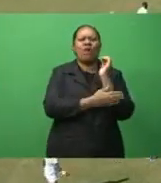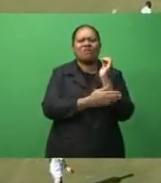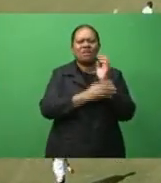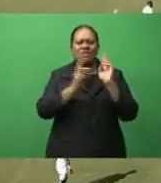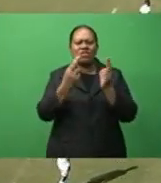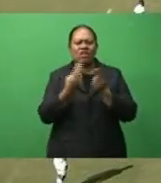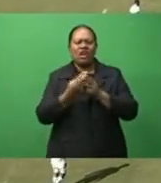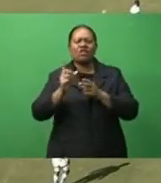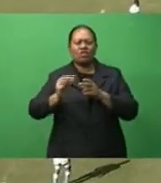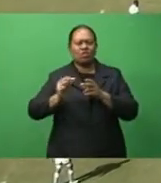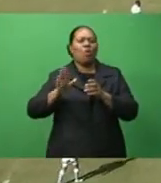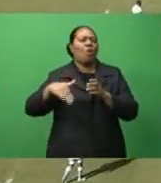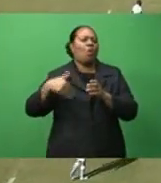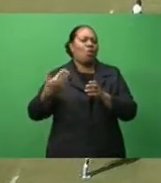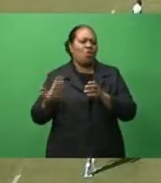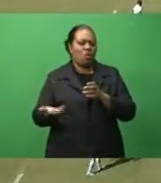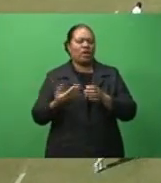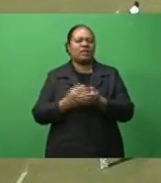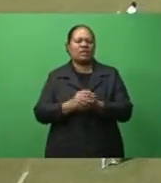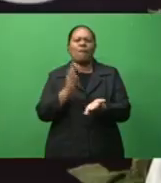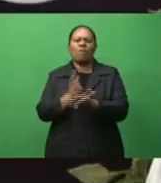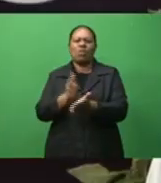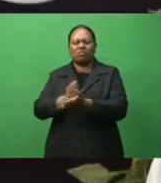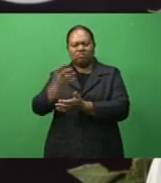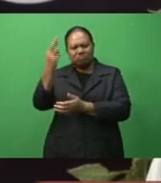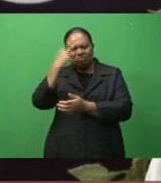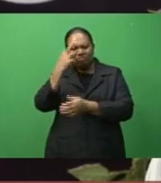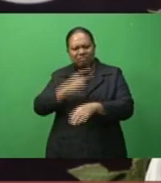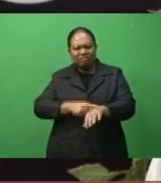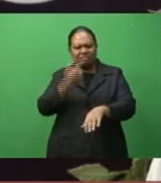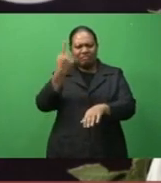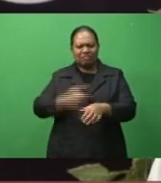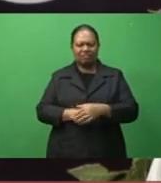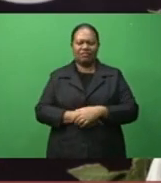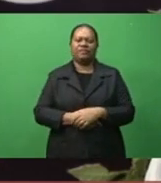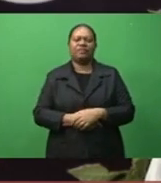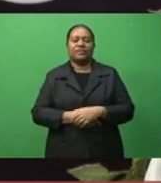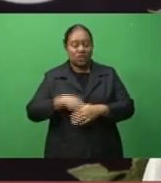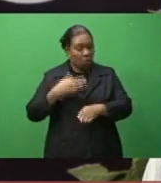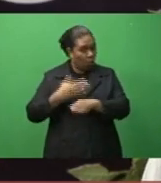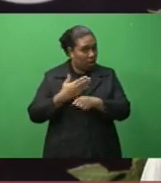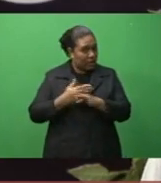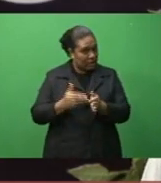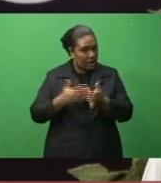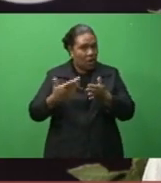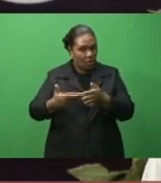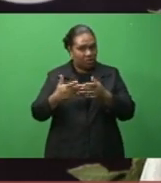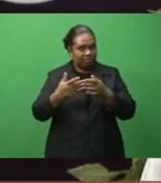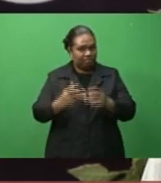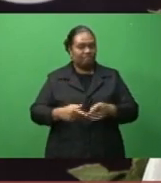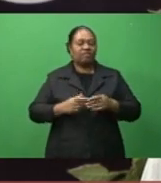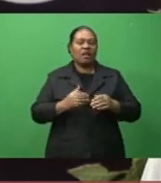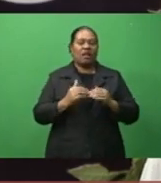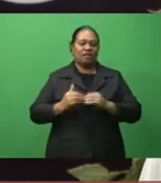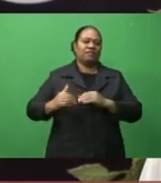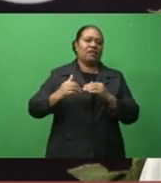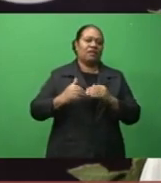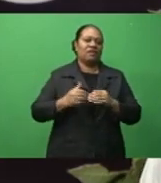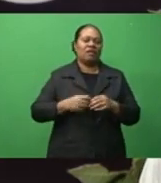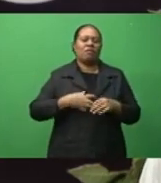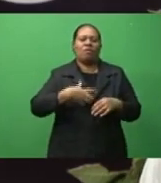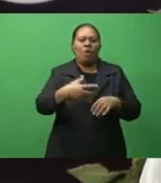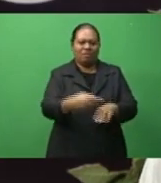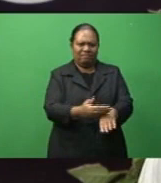They too are aware of the late booking risks. We were working in advance to be proactive, so that they can